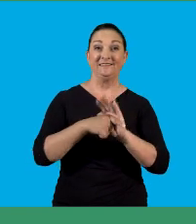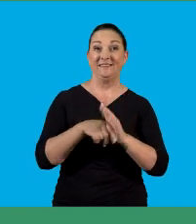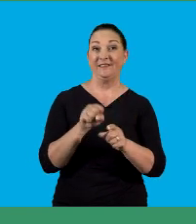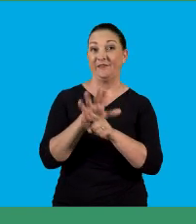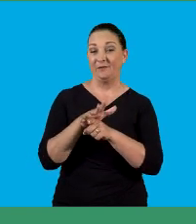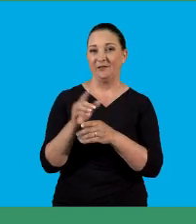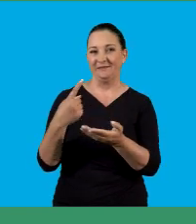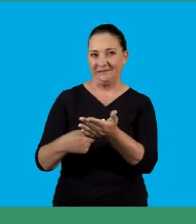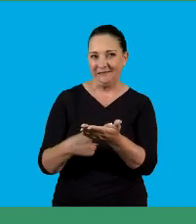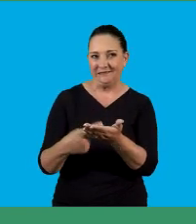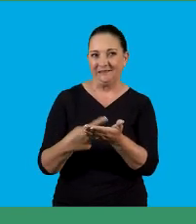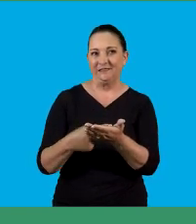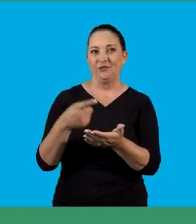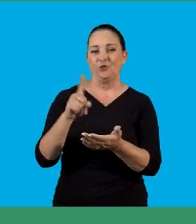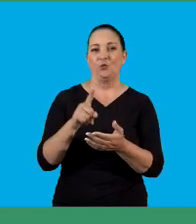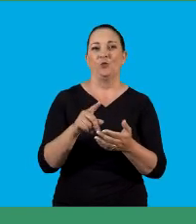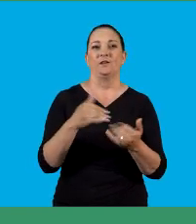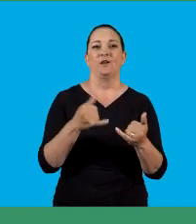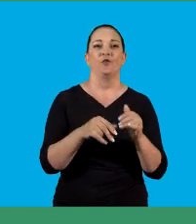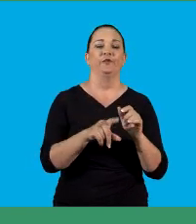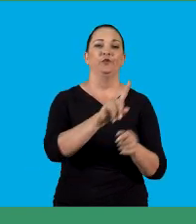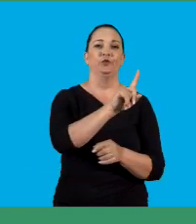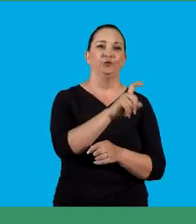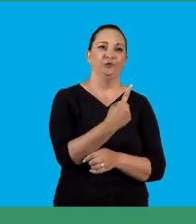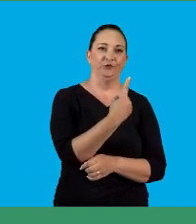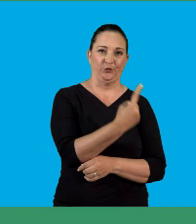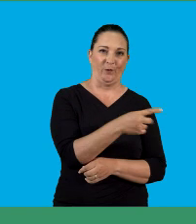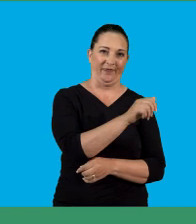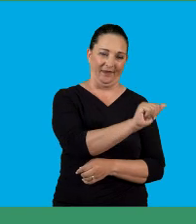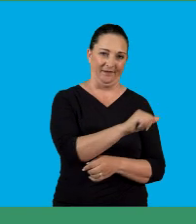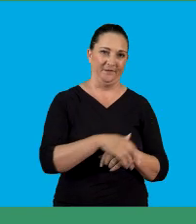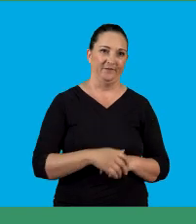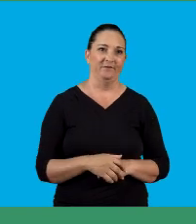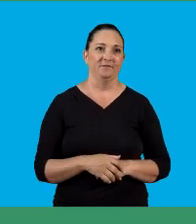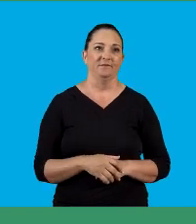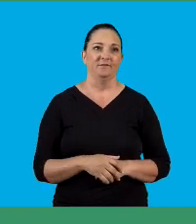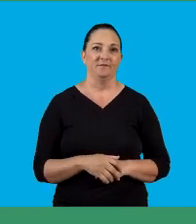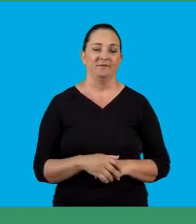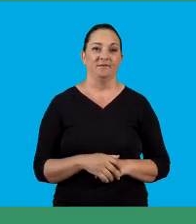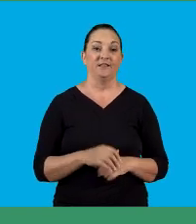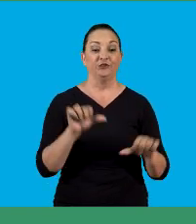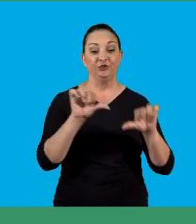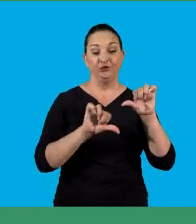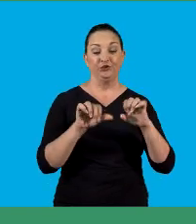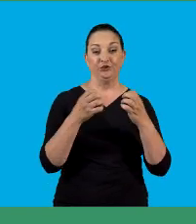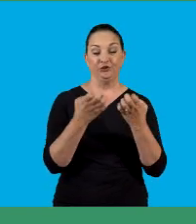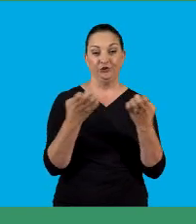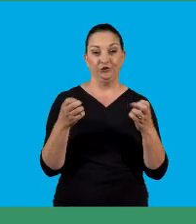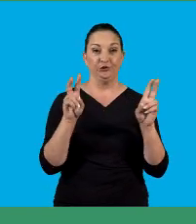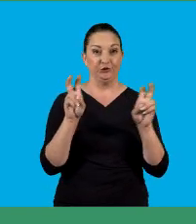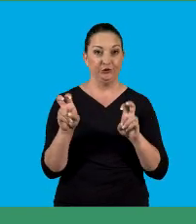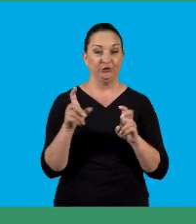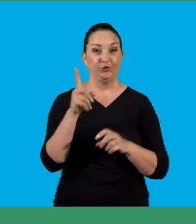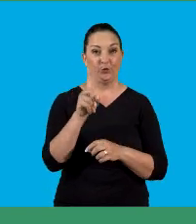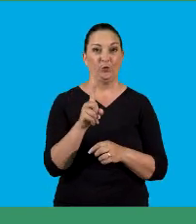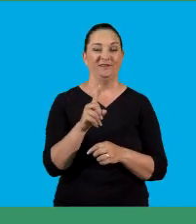Discuss the negative impact of socio-economic issues identified in question 1A. So the socio-economic issue that